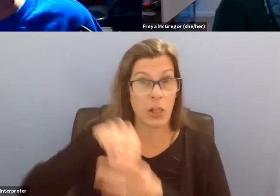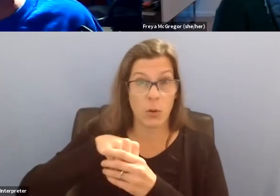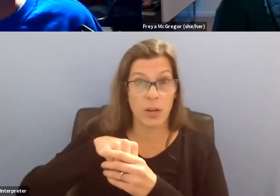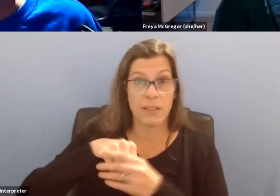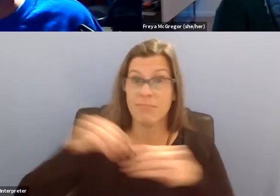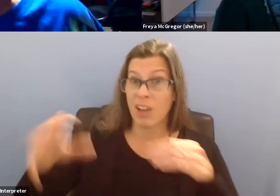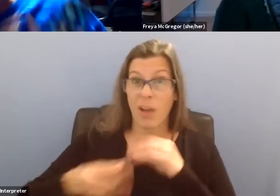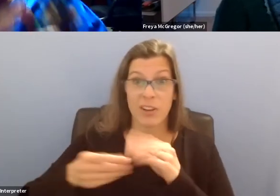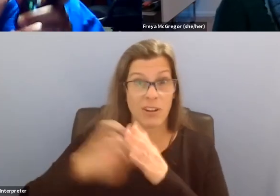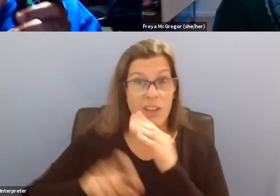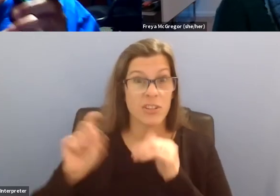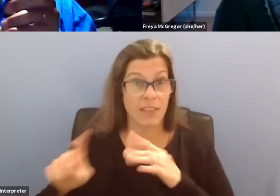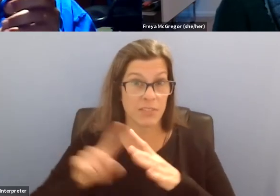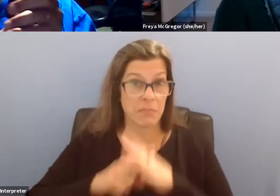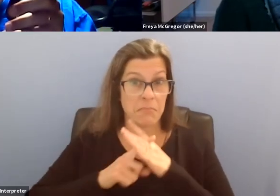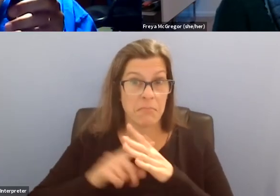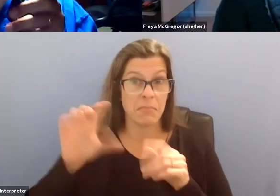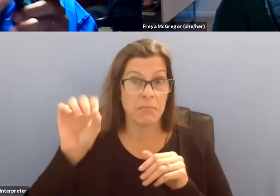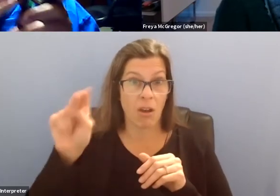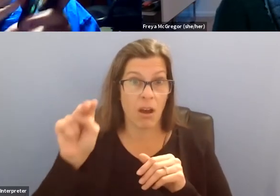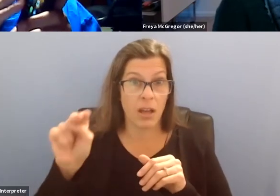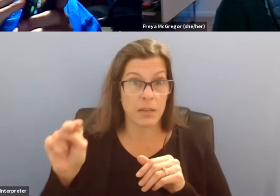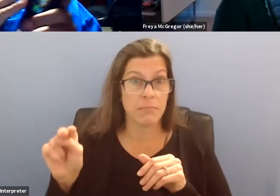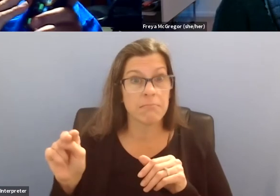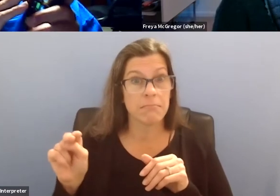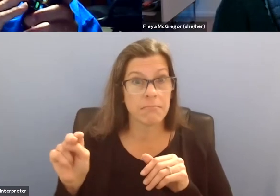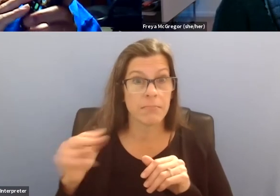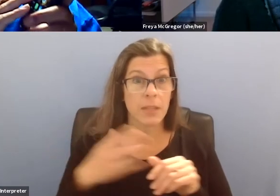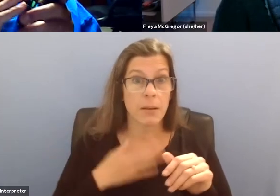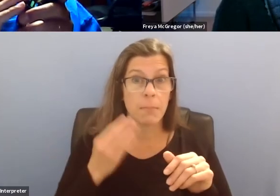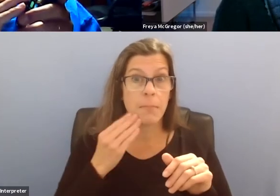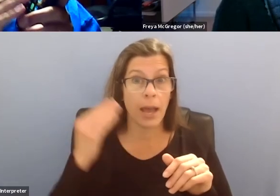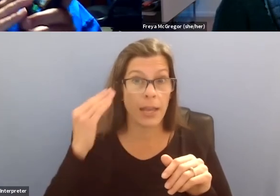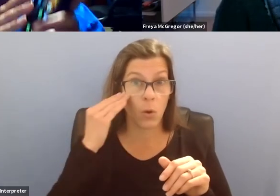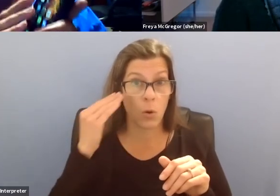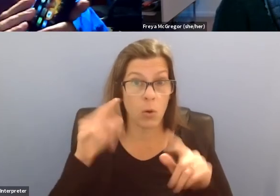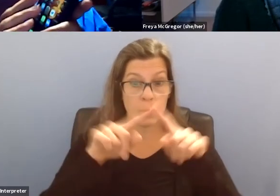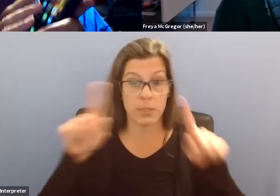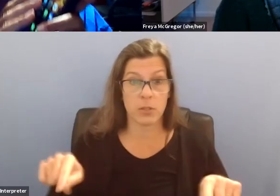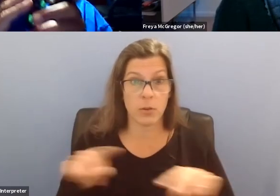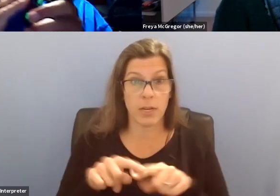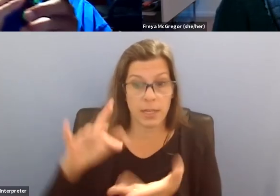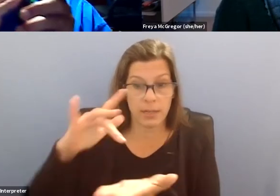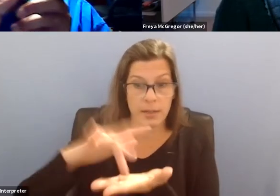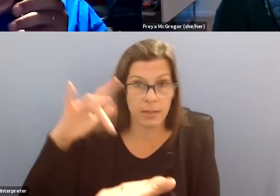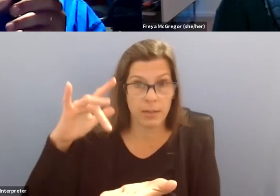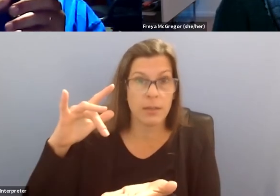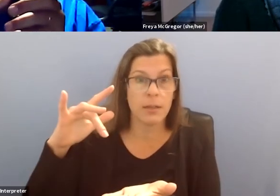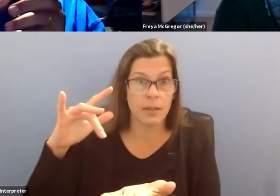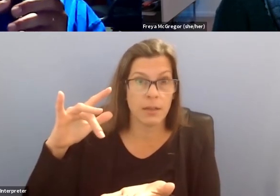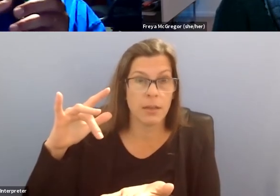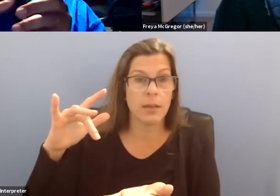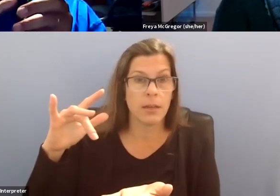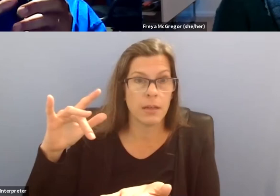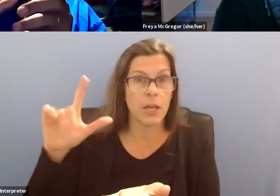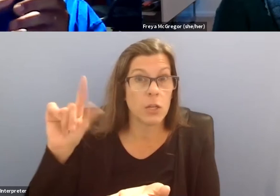of activating it. And then I can move through my home screen until I get to the, uh, particular app I want. 20 minute timer.